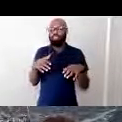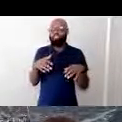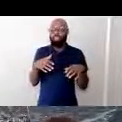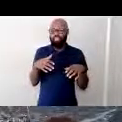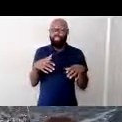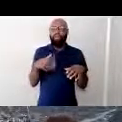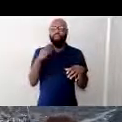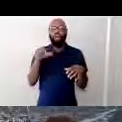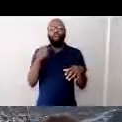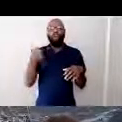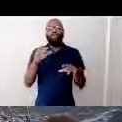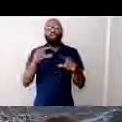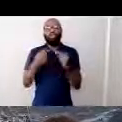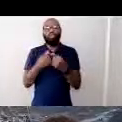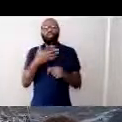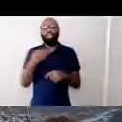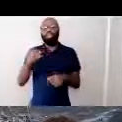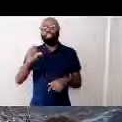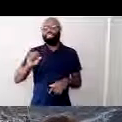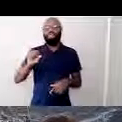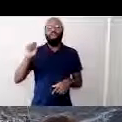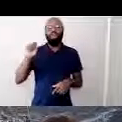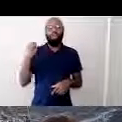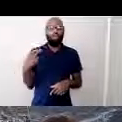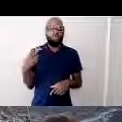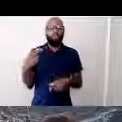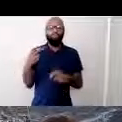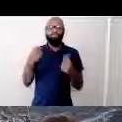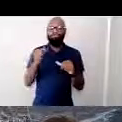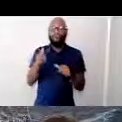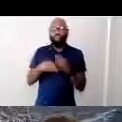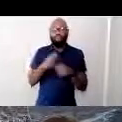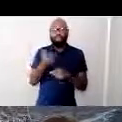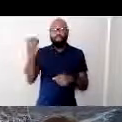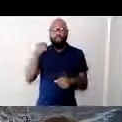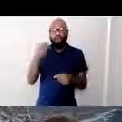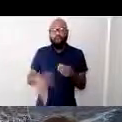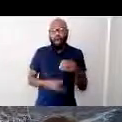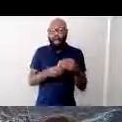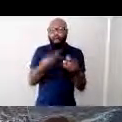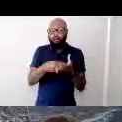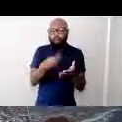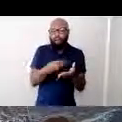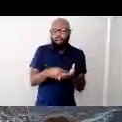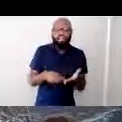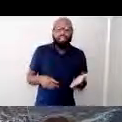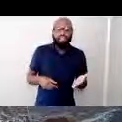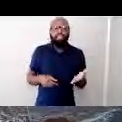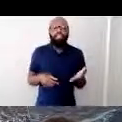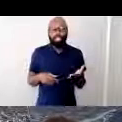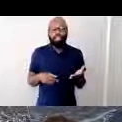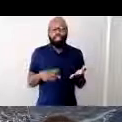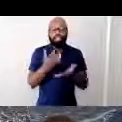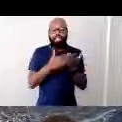stakeholders. So, we tried a few years ago to add some dollars in for buskers and some other things, and in the end, we